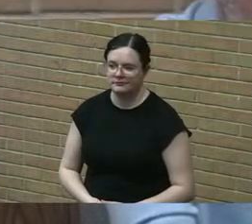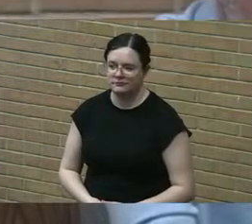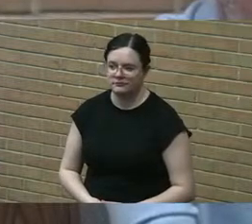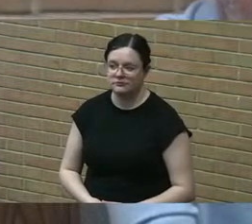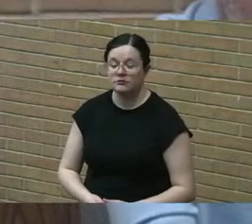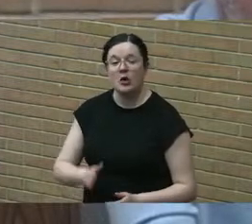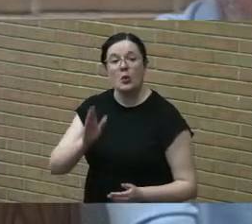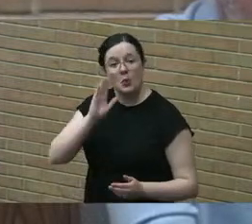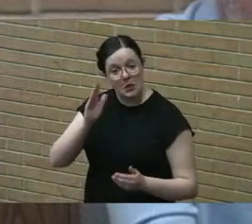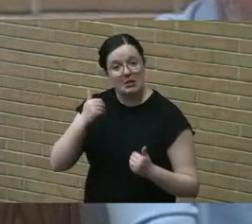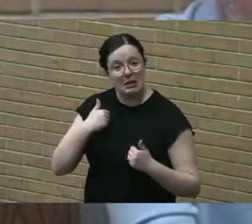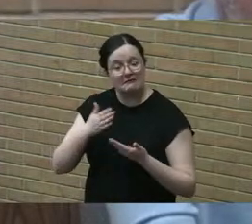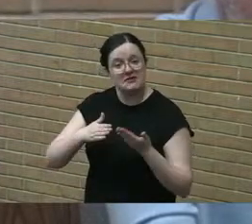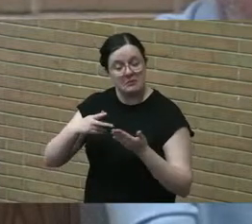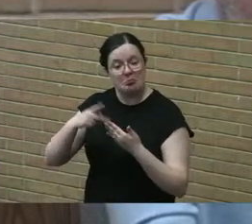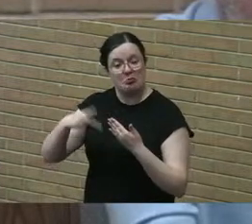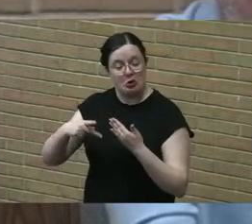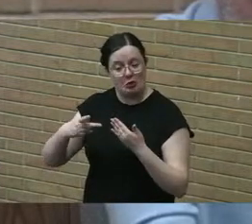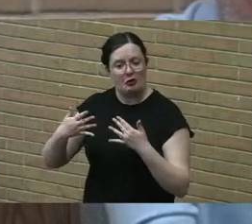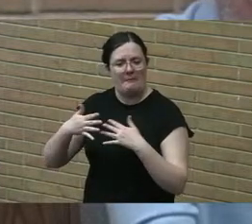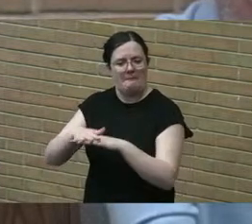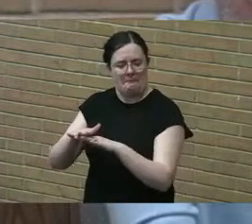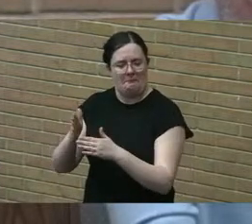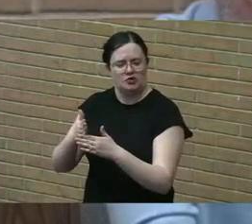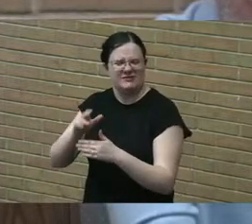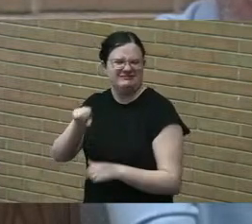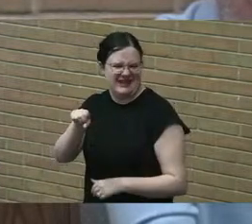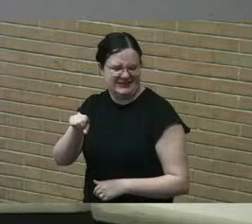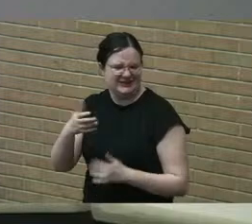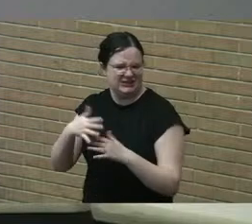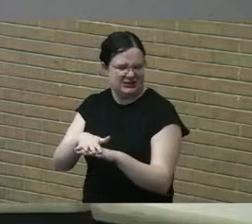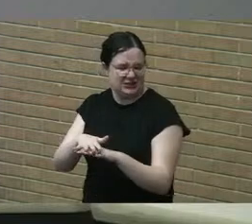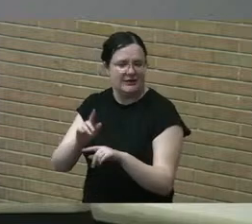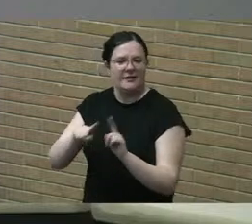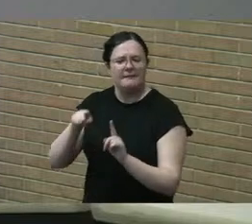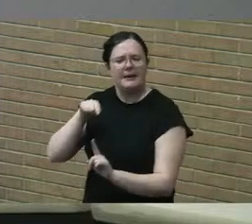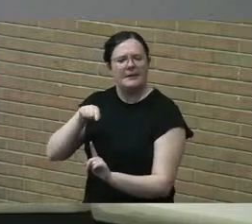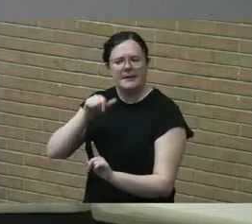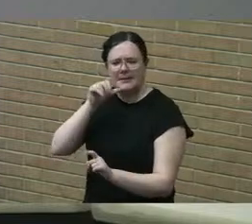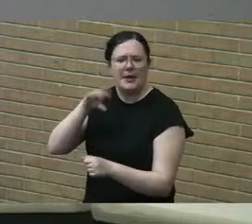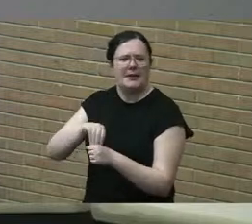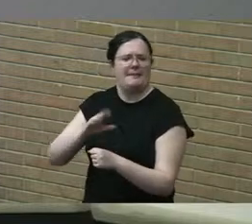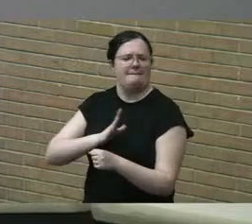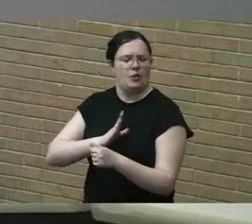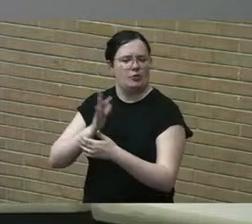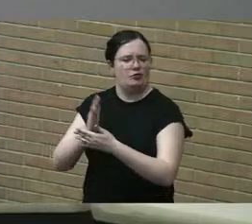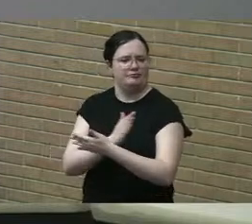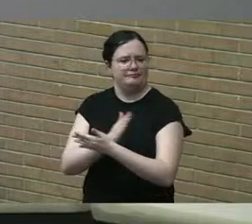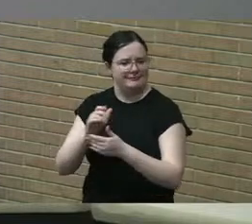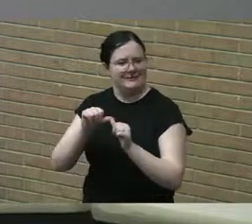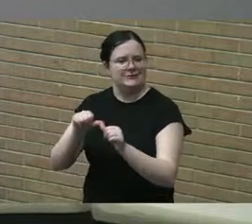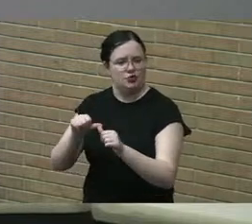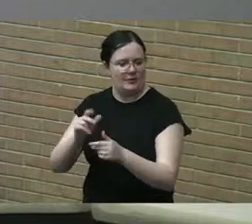integration of programming between them, but it's not part of the formal continuum of care.